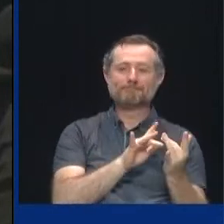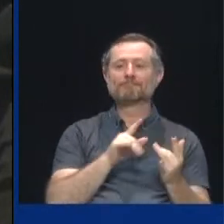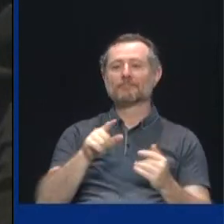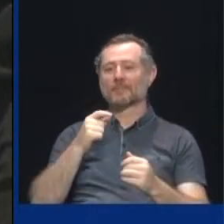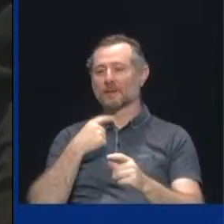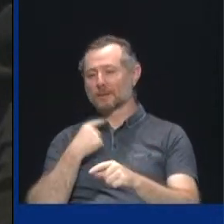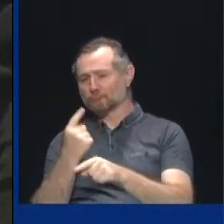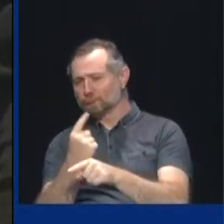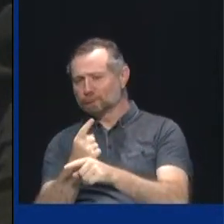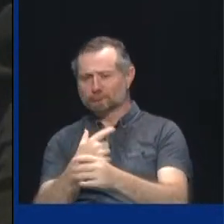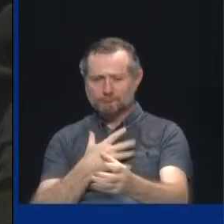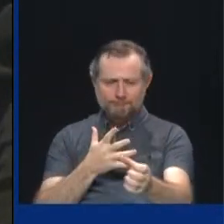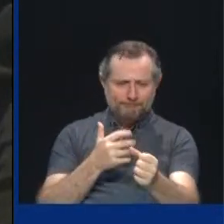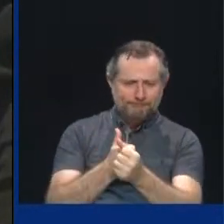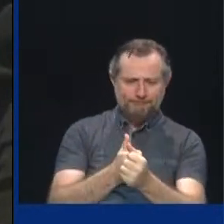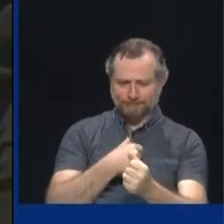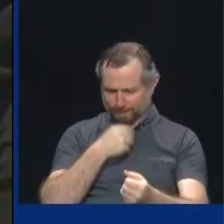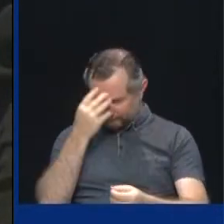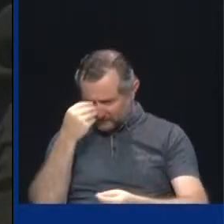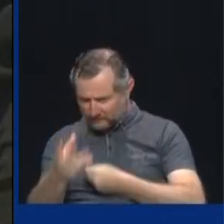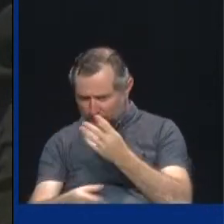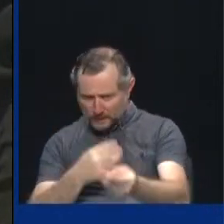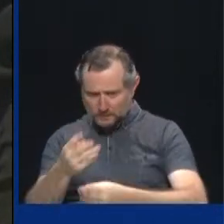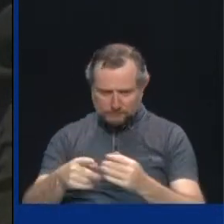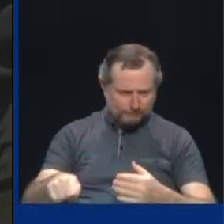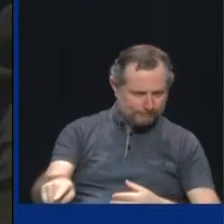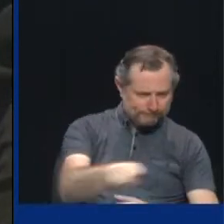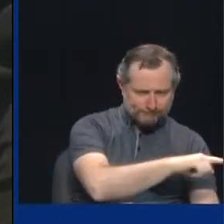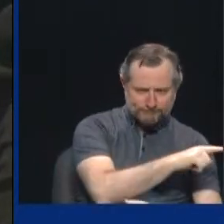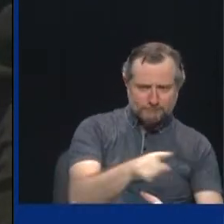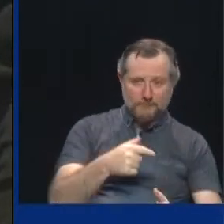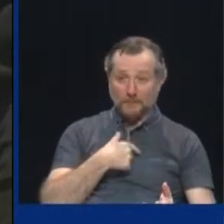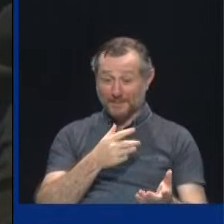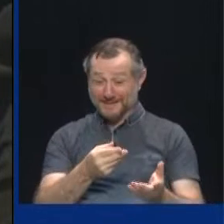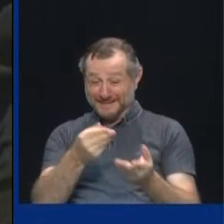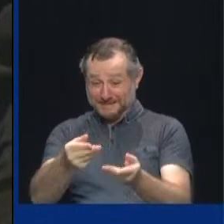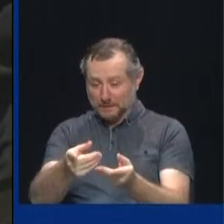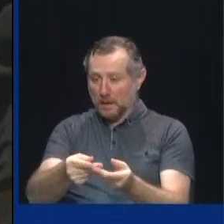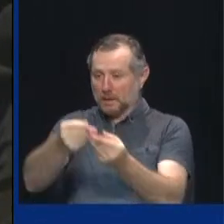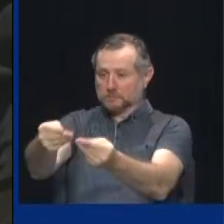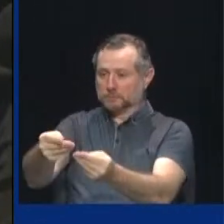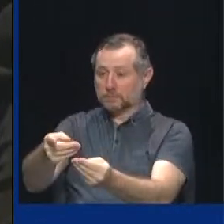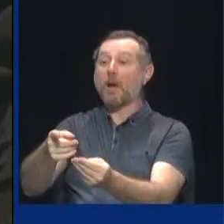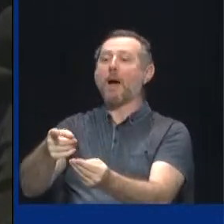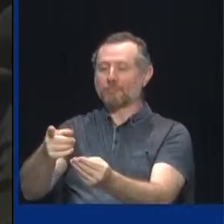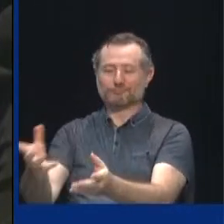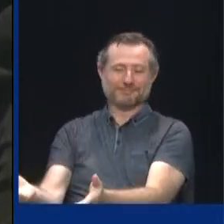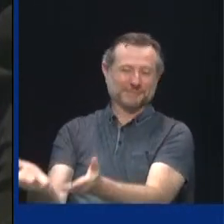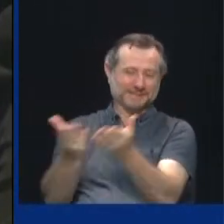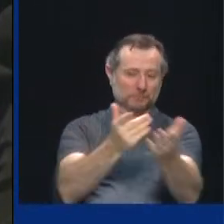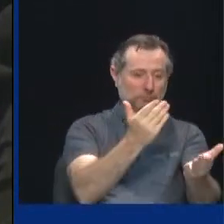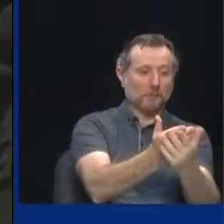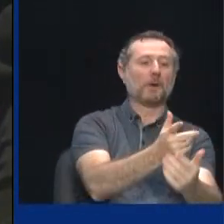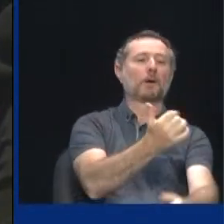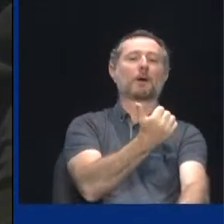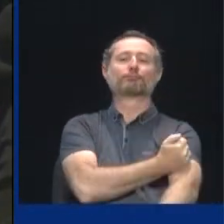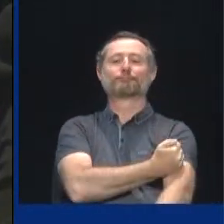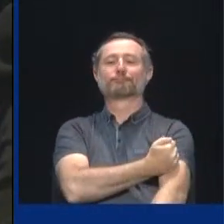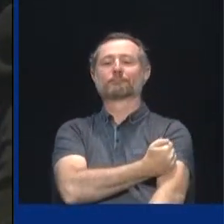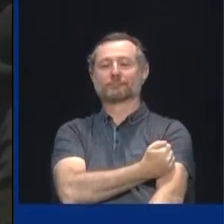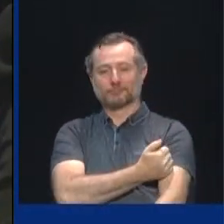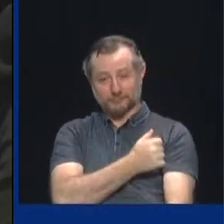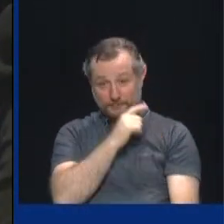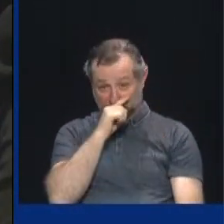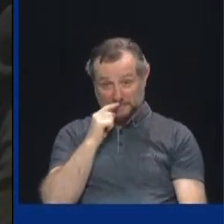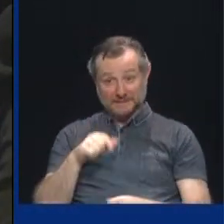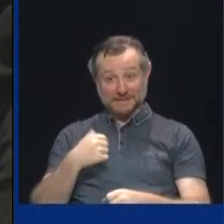then get them to the places where they can get the vaccine. Years ago, when I was battling a life-threatening illness and